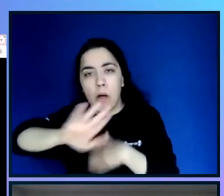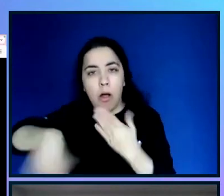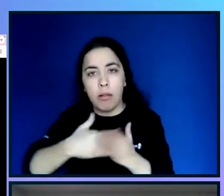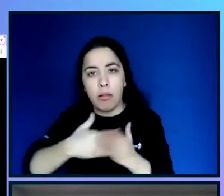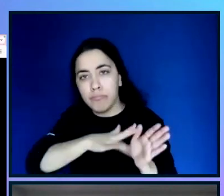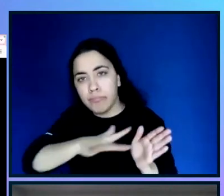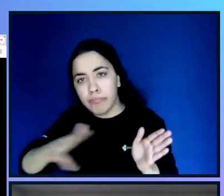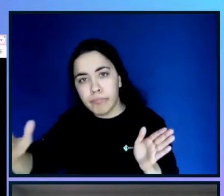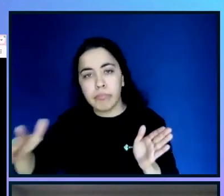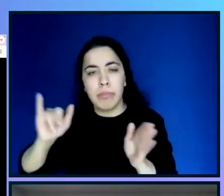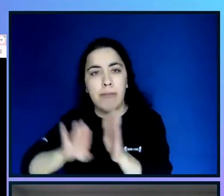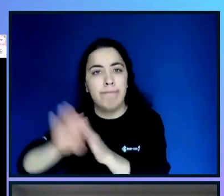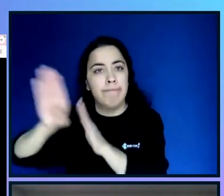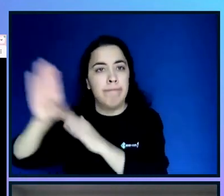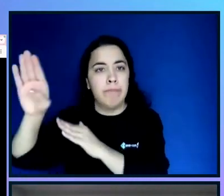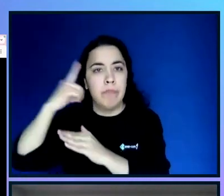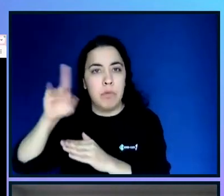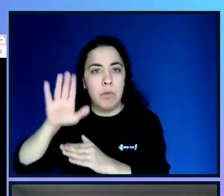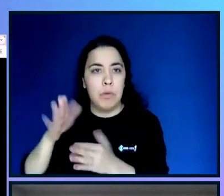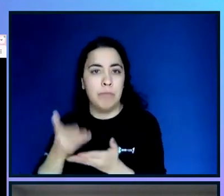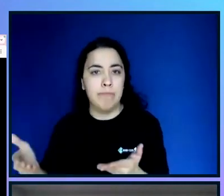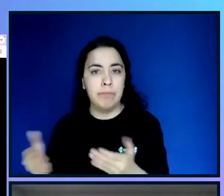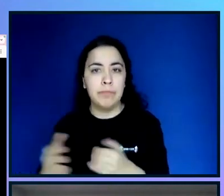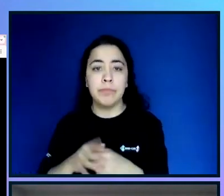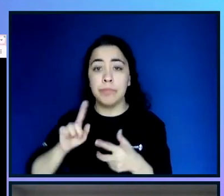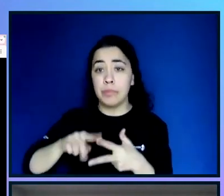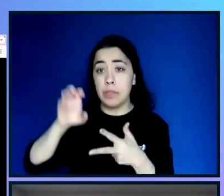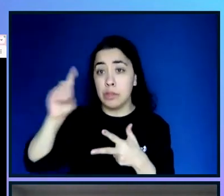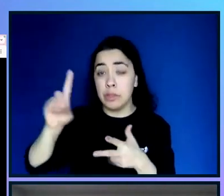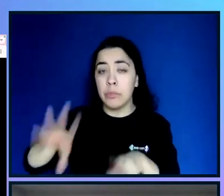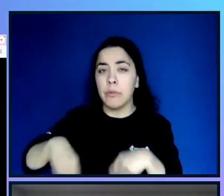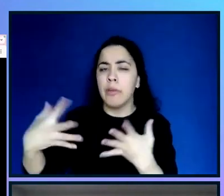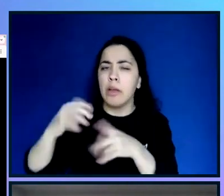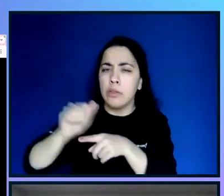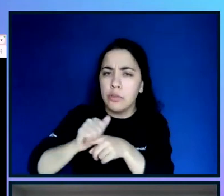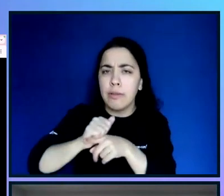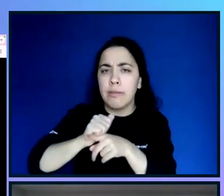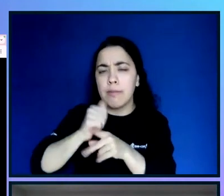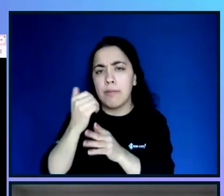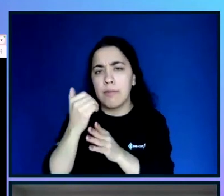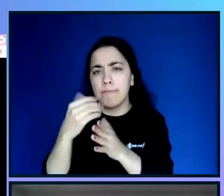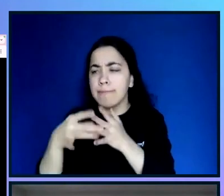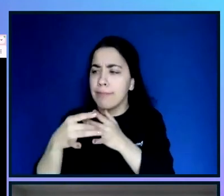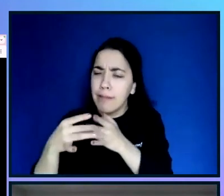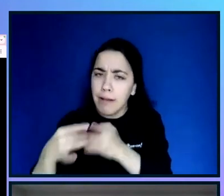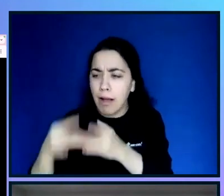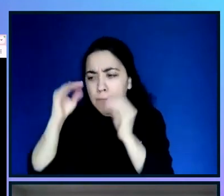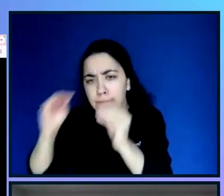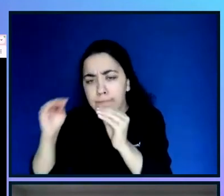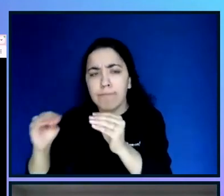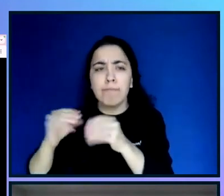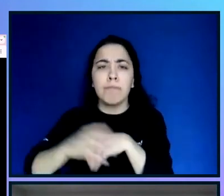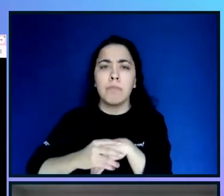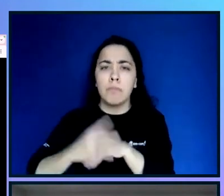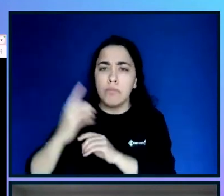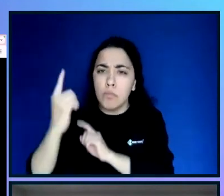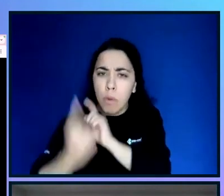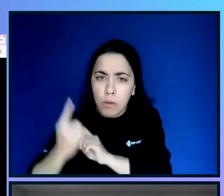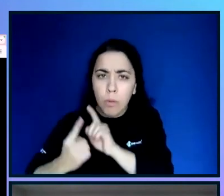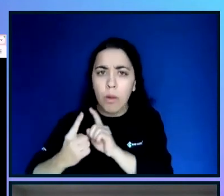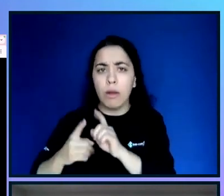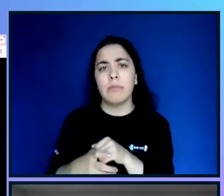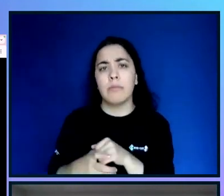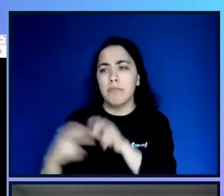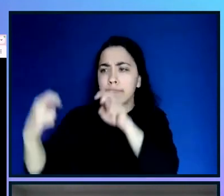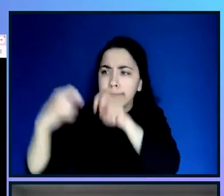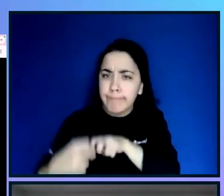education category, we help develop training, guides, tooling, conduct office hours, and one-on-one pairing sessions to advance peer